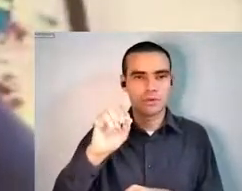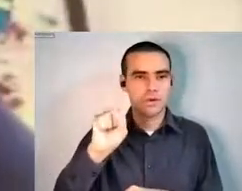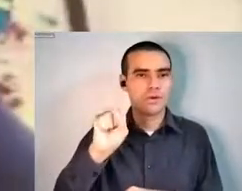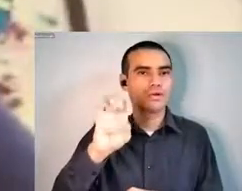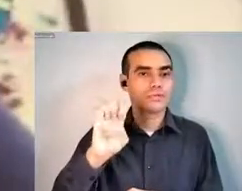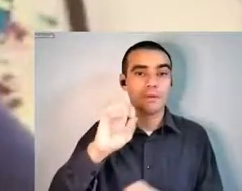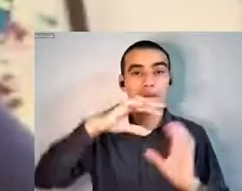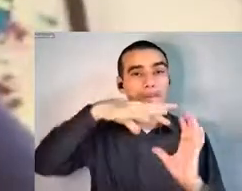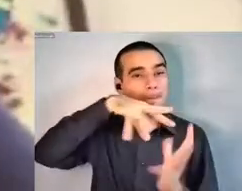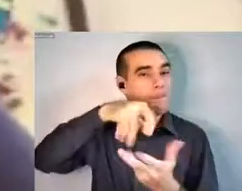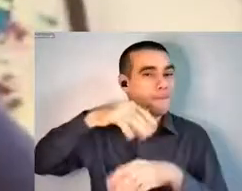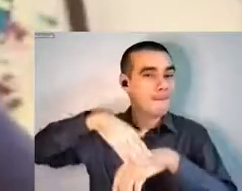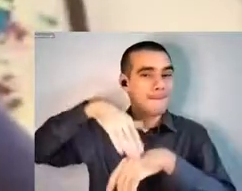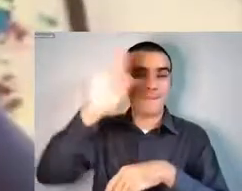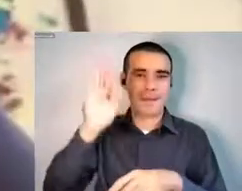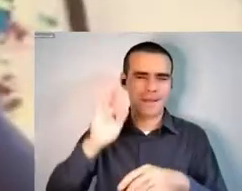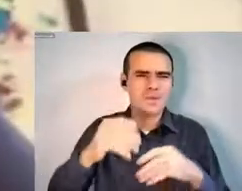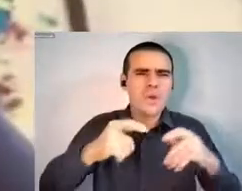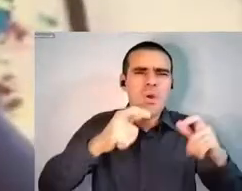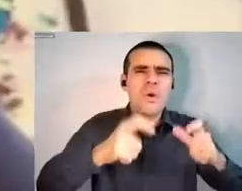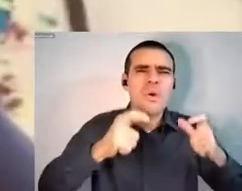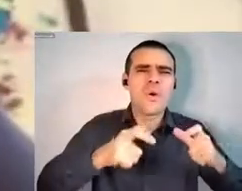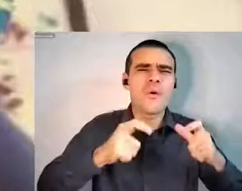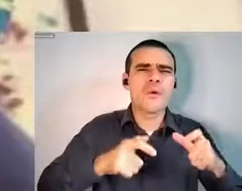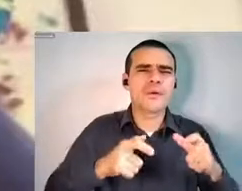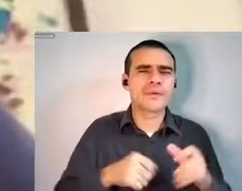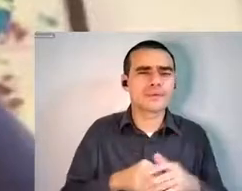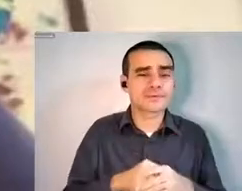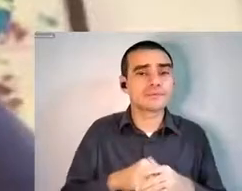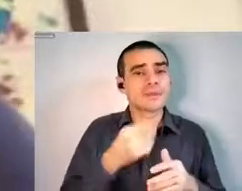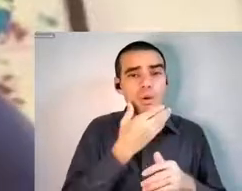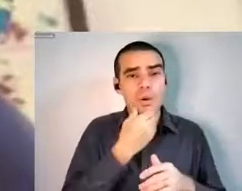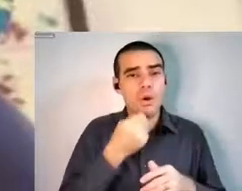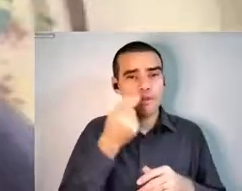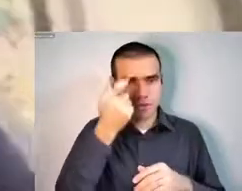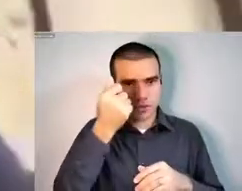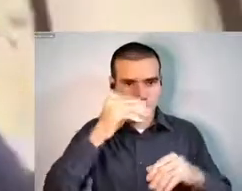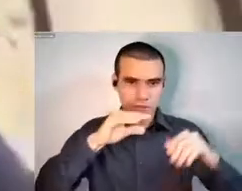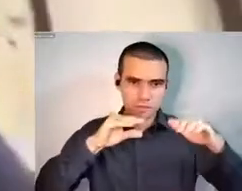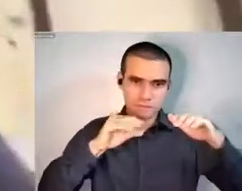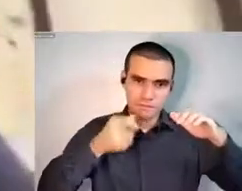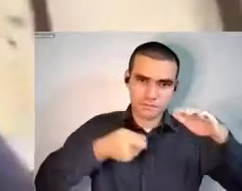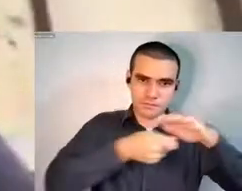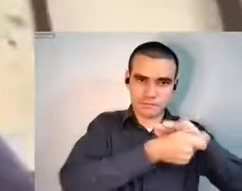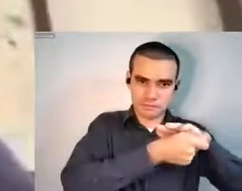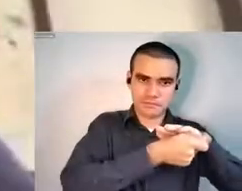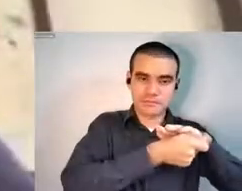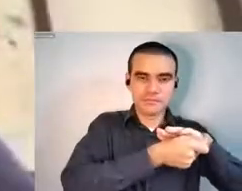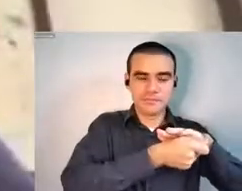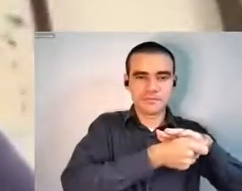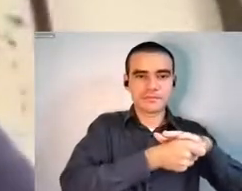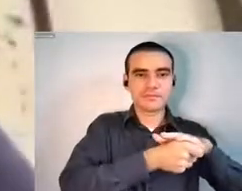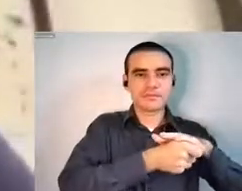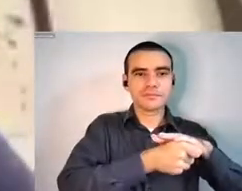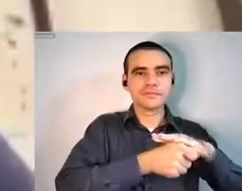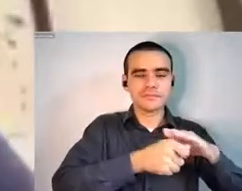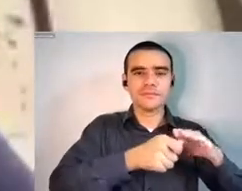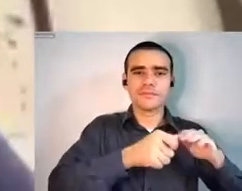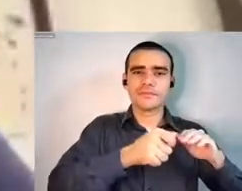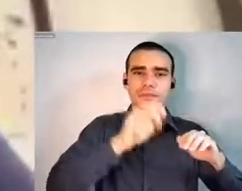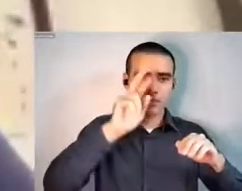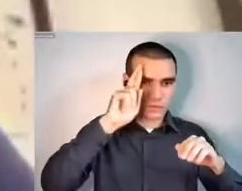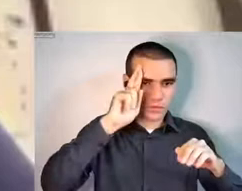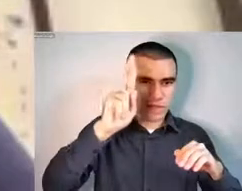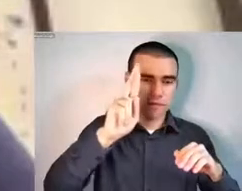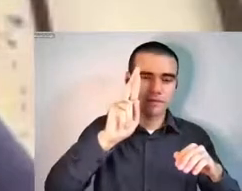pulp production come from? This comes from an investor who owns the Suzano